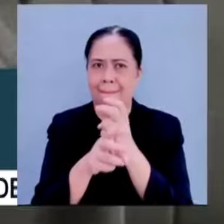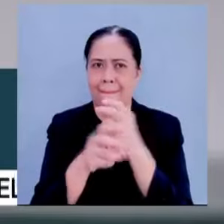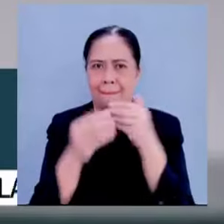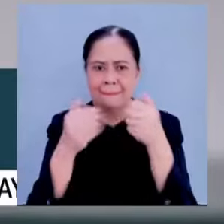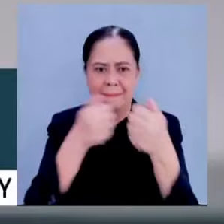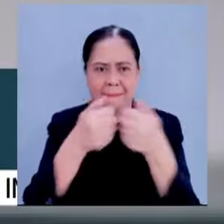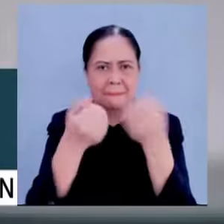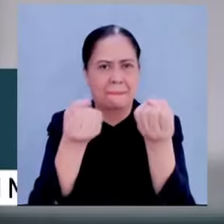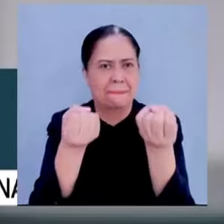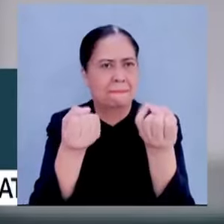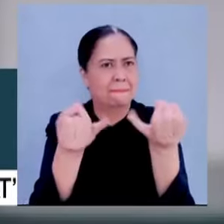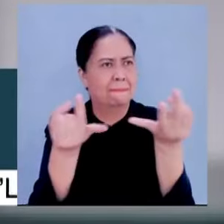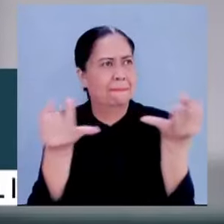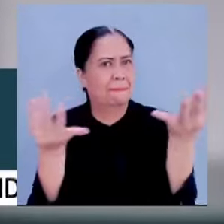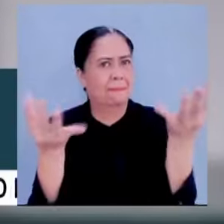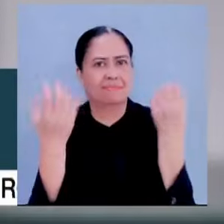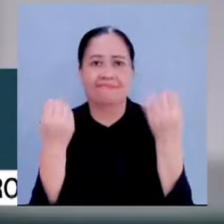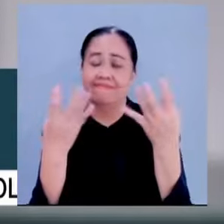With so many,